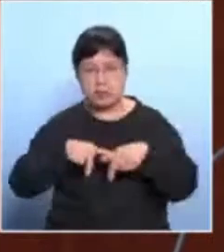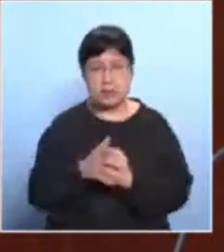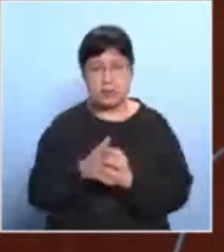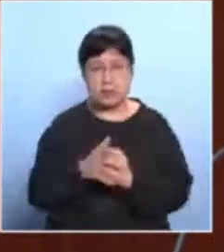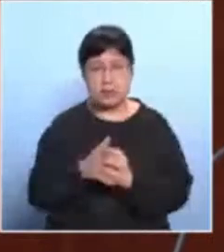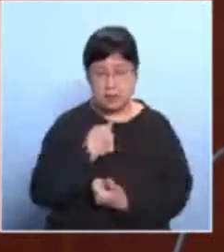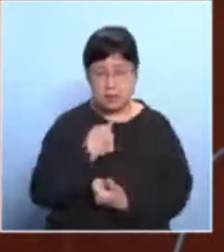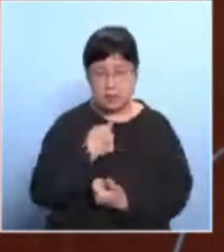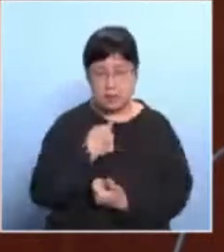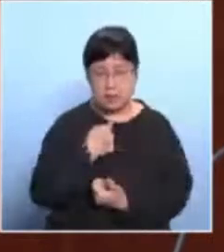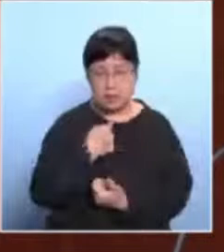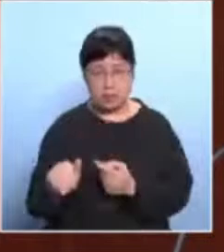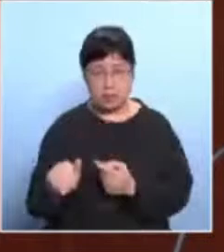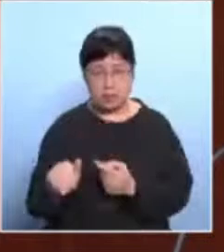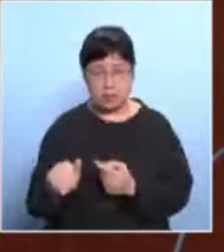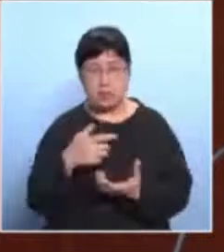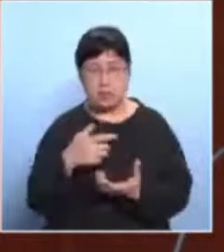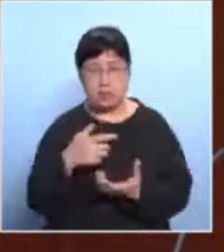5.